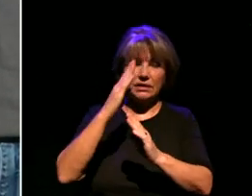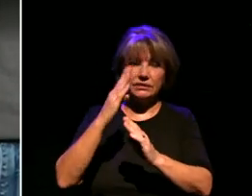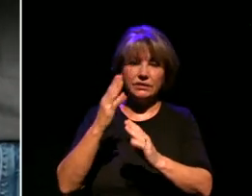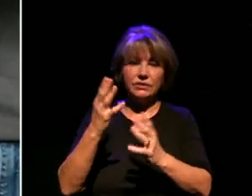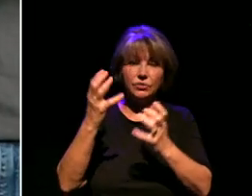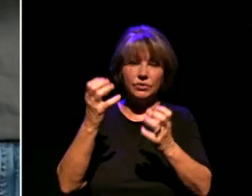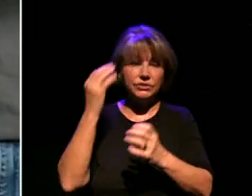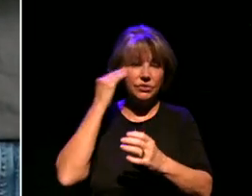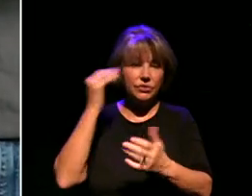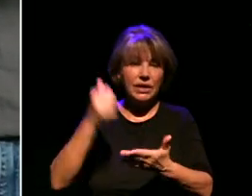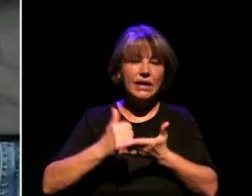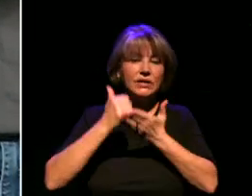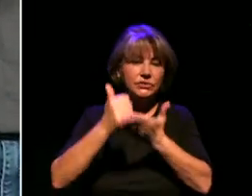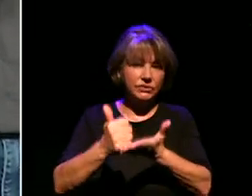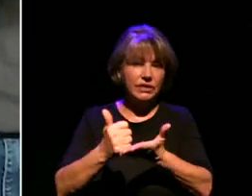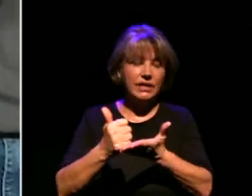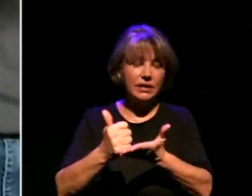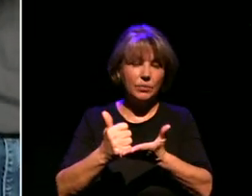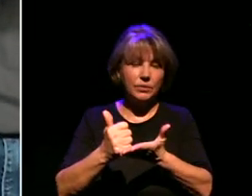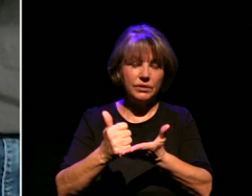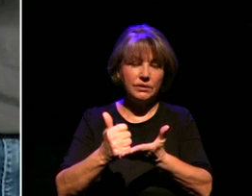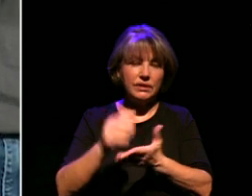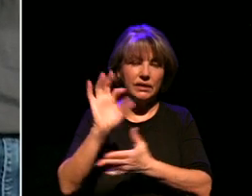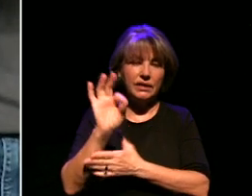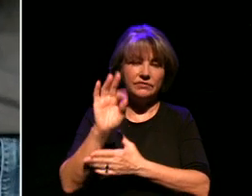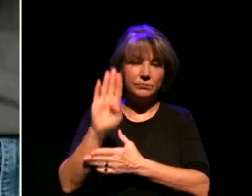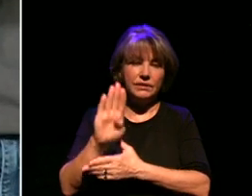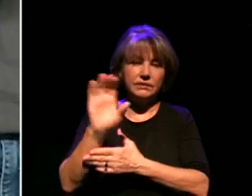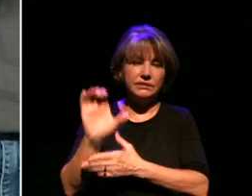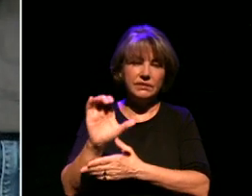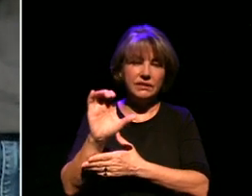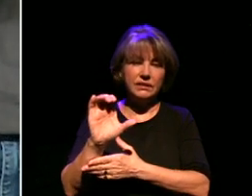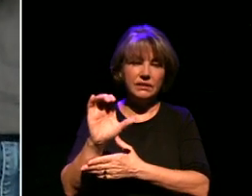can get help at making that happen, text FBC1 to